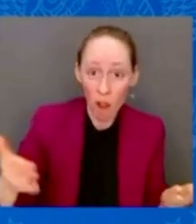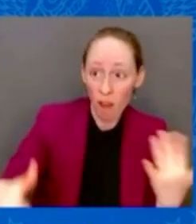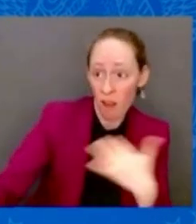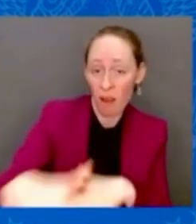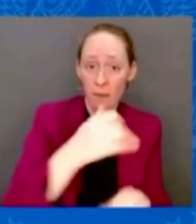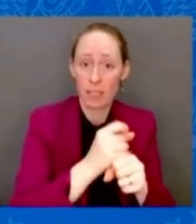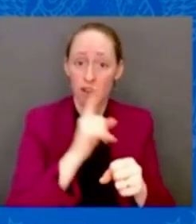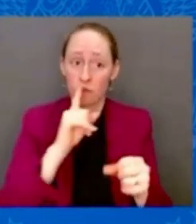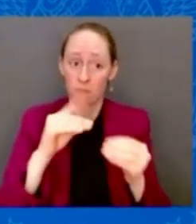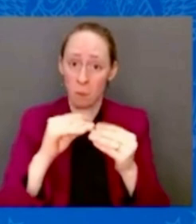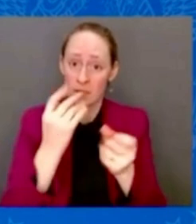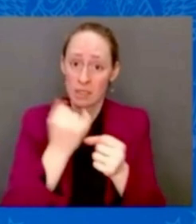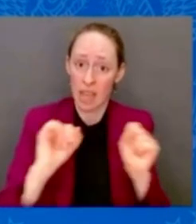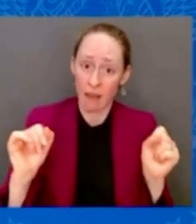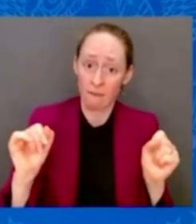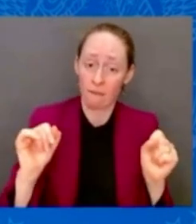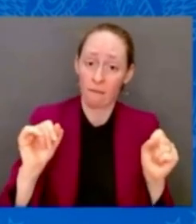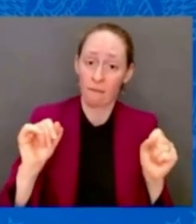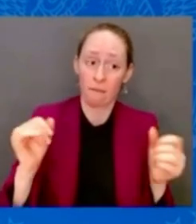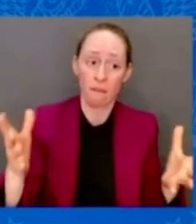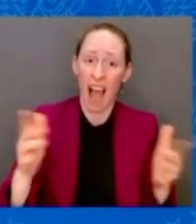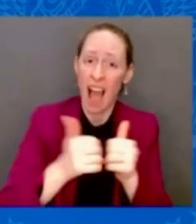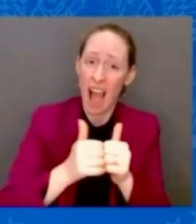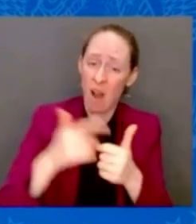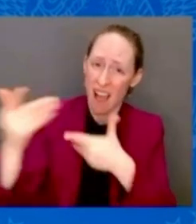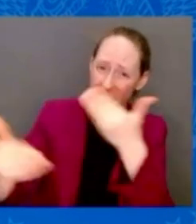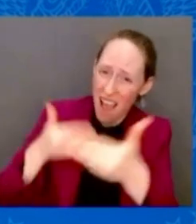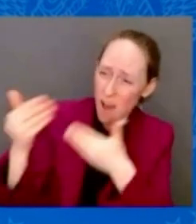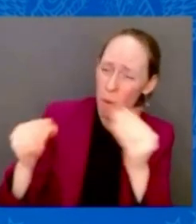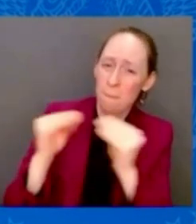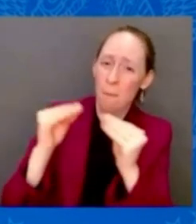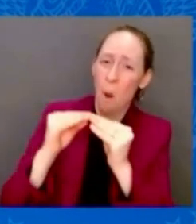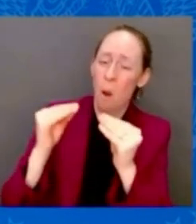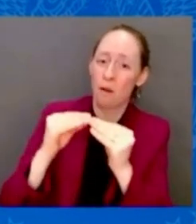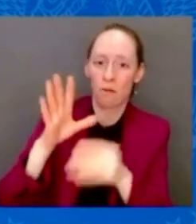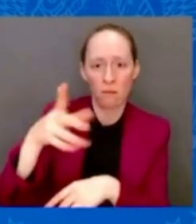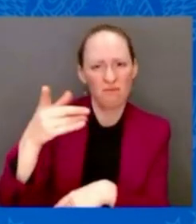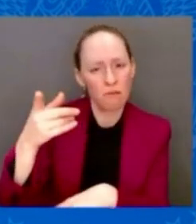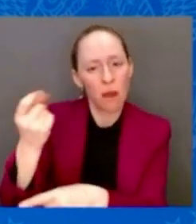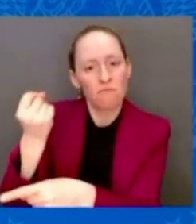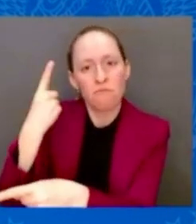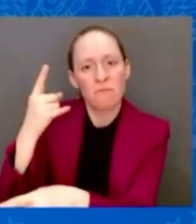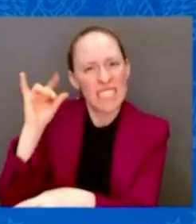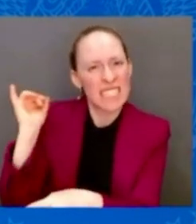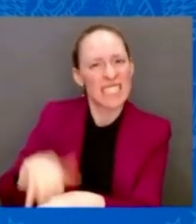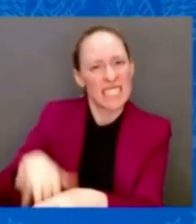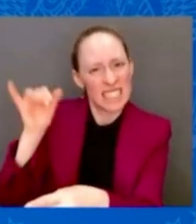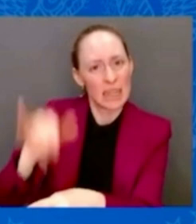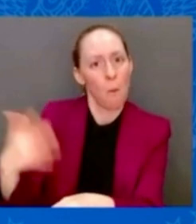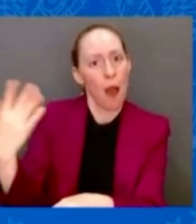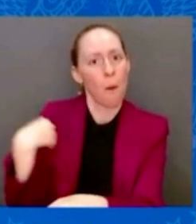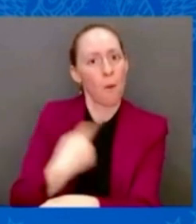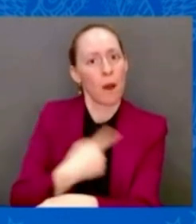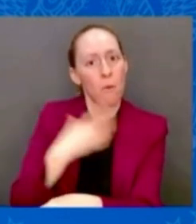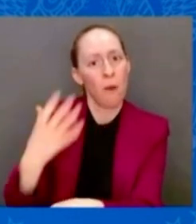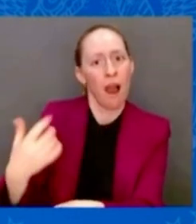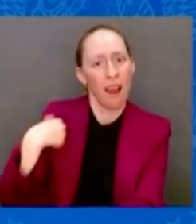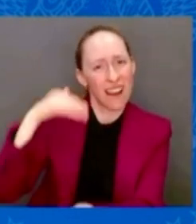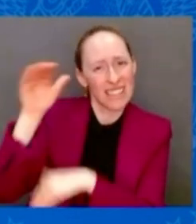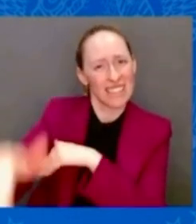In just 2 years, you have clearly established yourself as the greatest